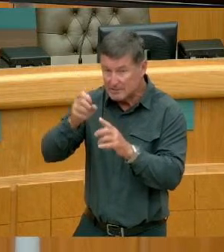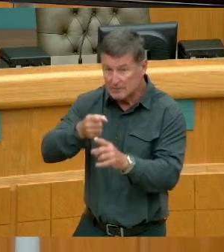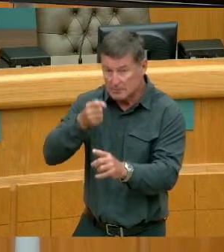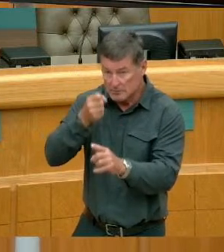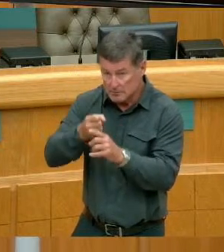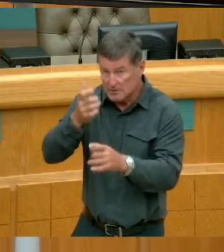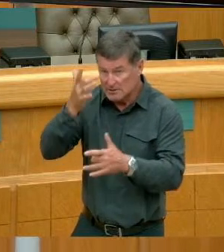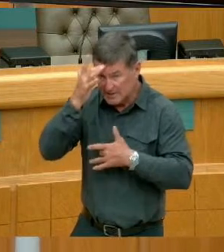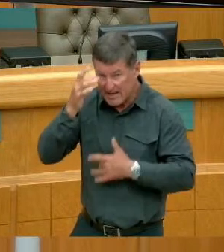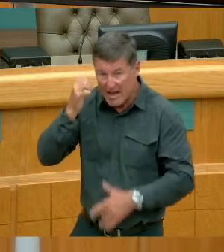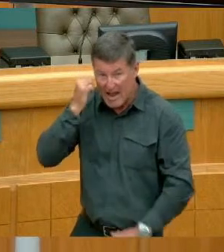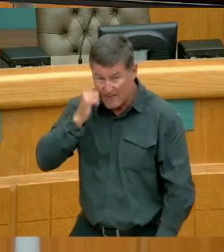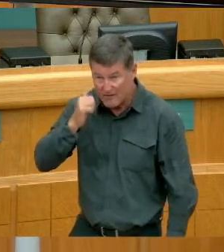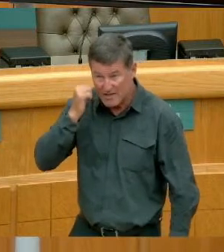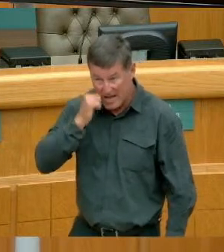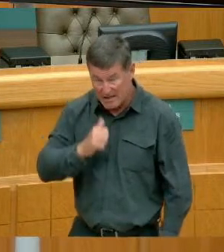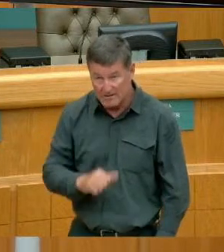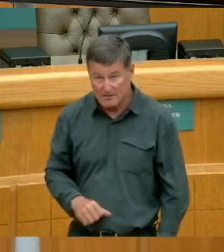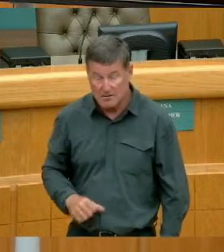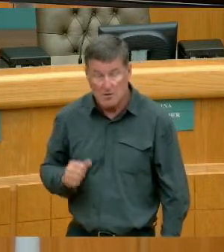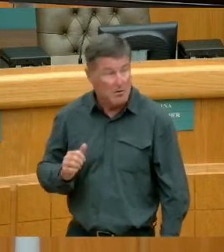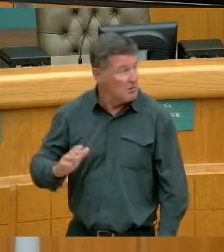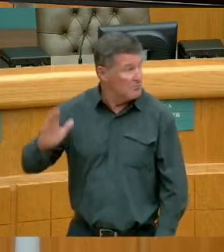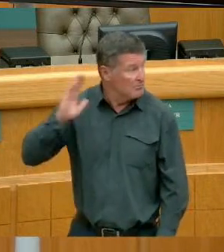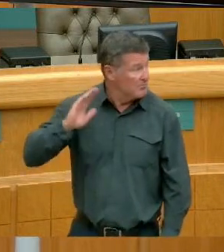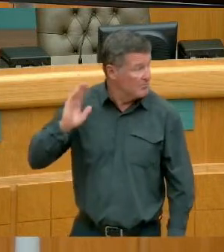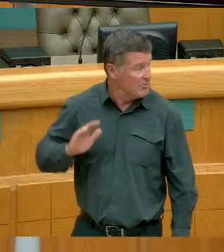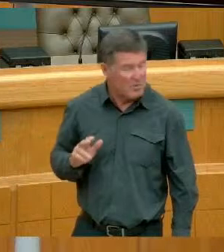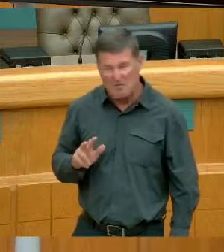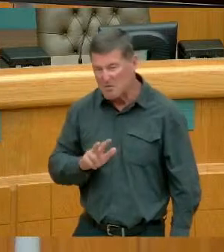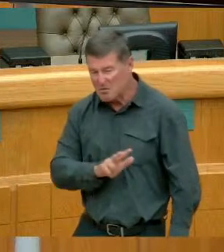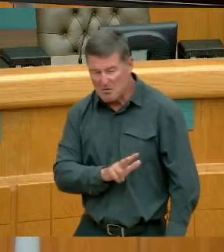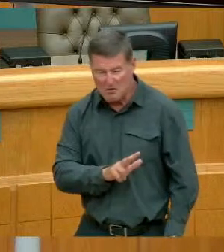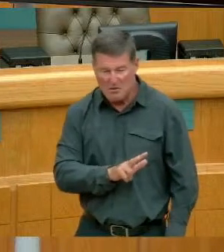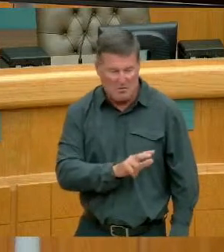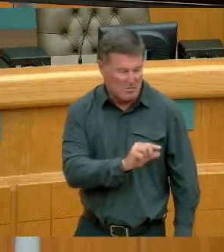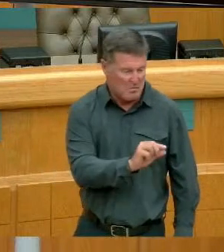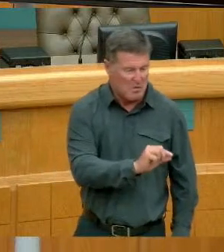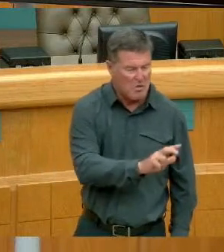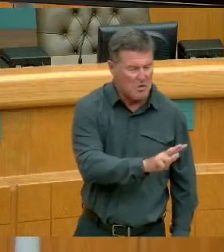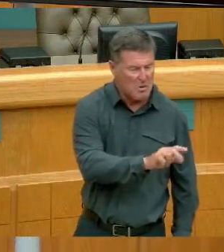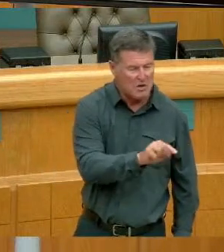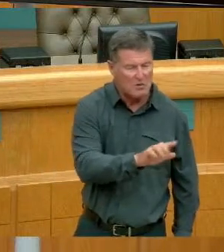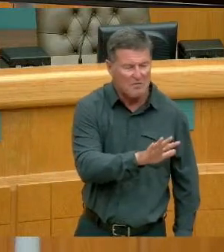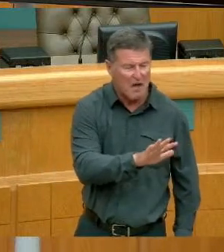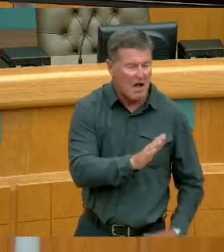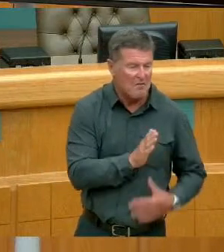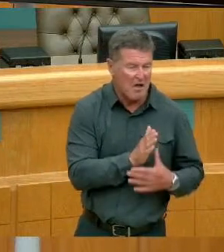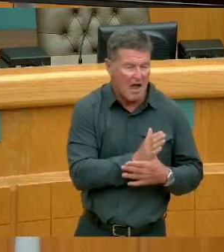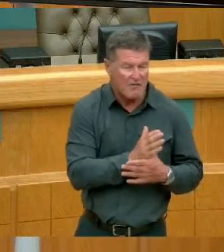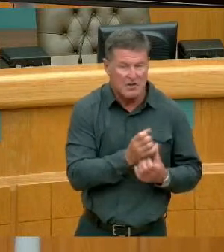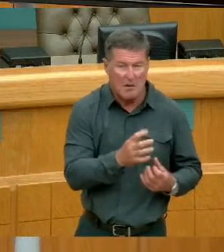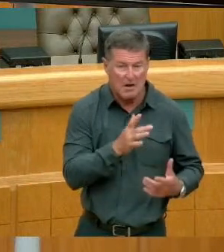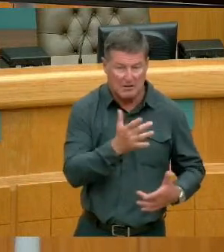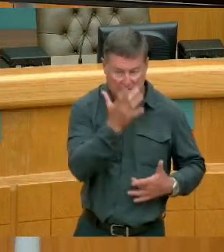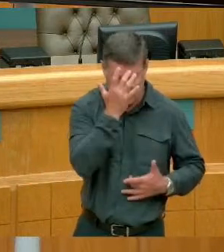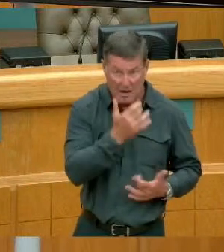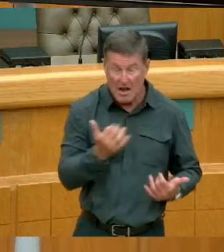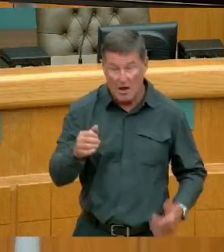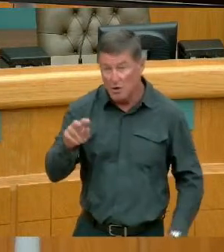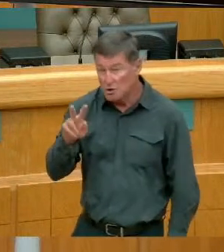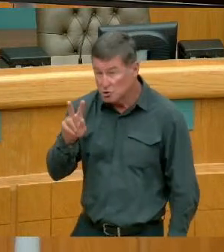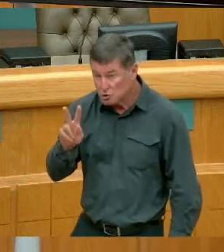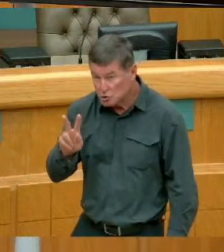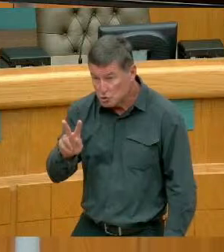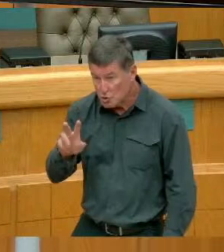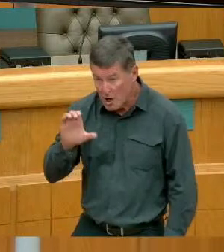7-day average, right? Back in the day over here it was like 3 to 5 was the average. Now we're up to